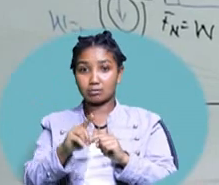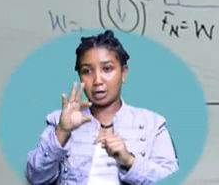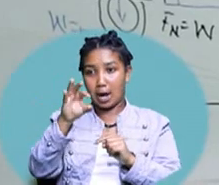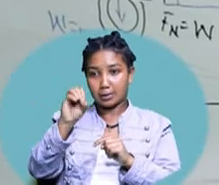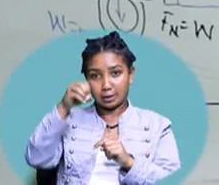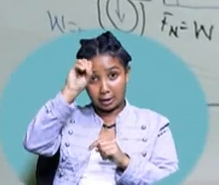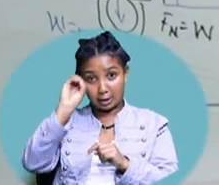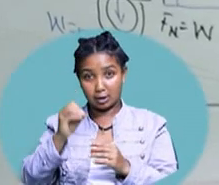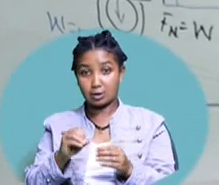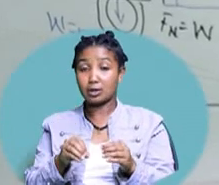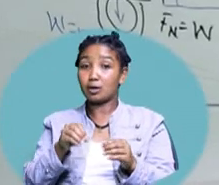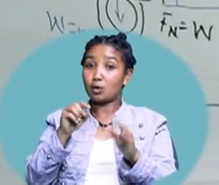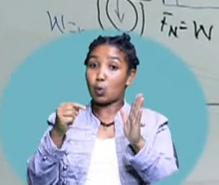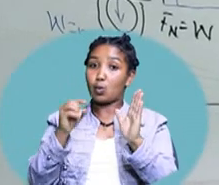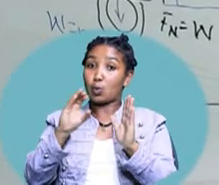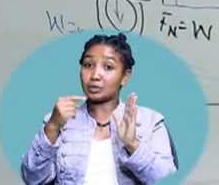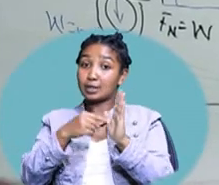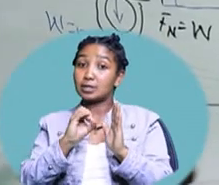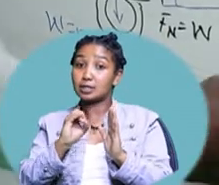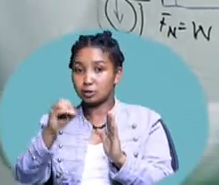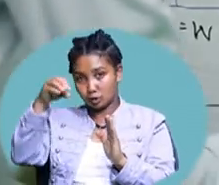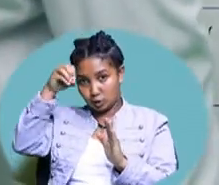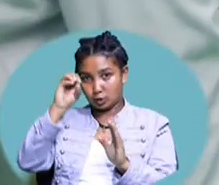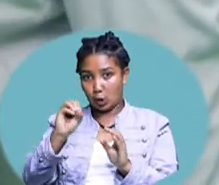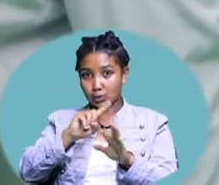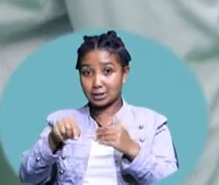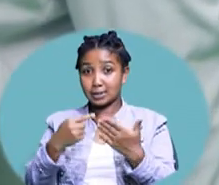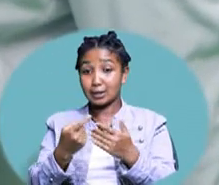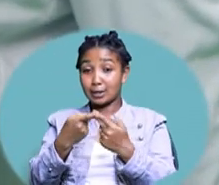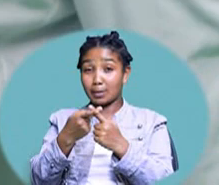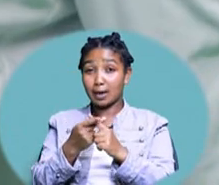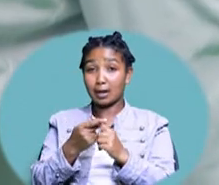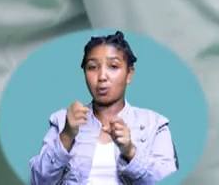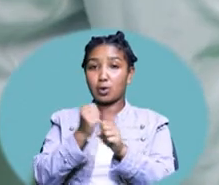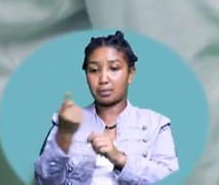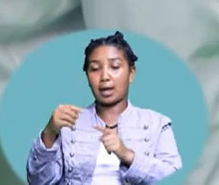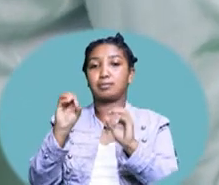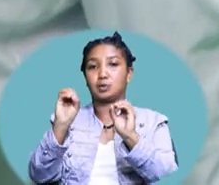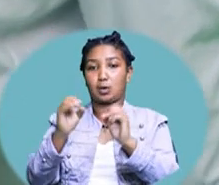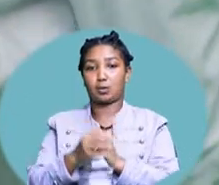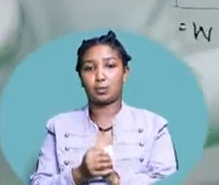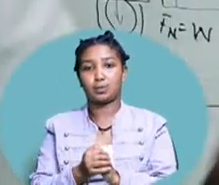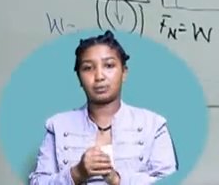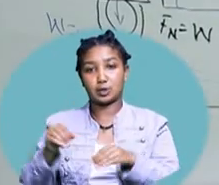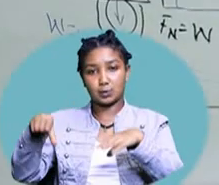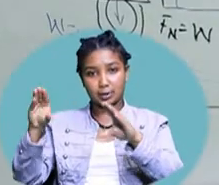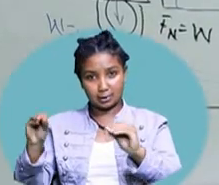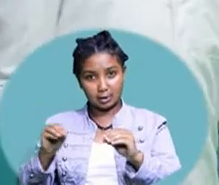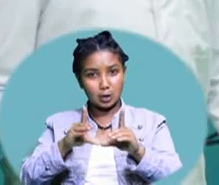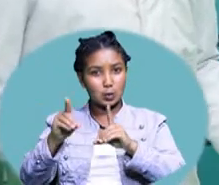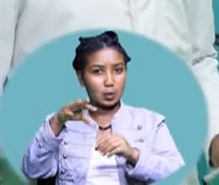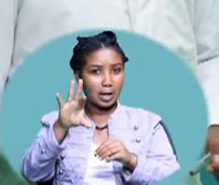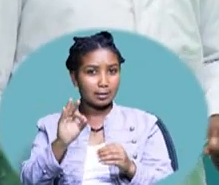90. And we know that cos 90 is 0. Therefore, the mechanical work becomes 0. Students,